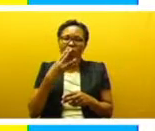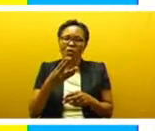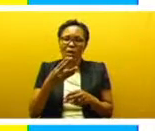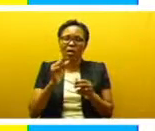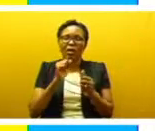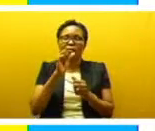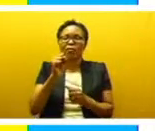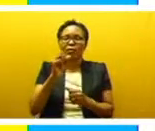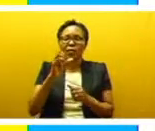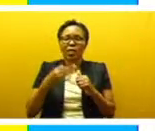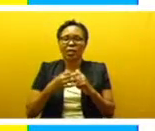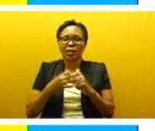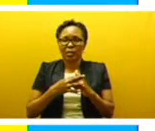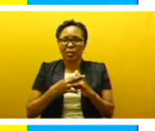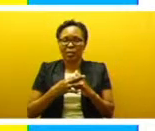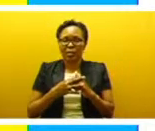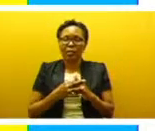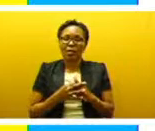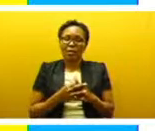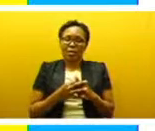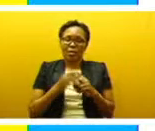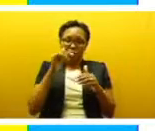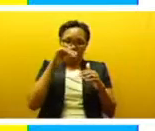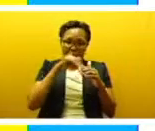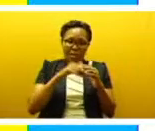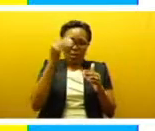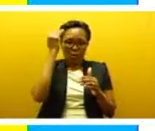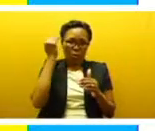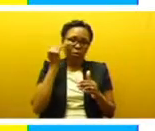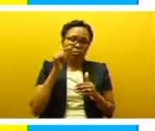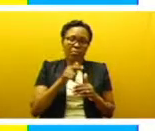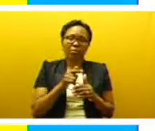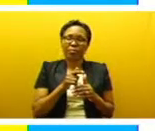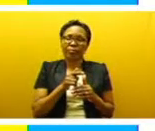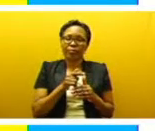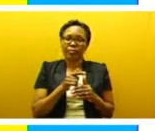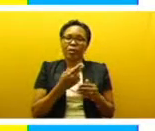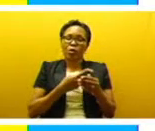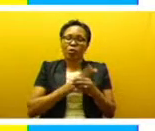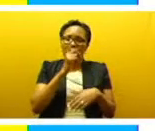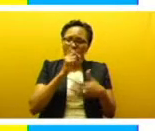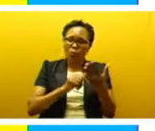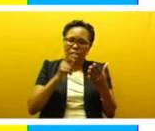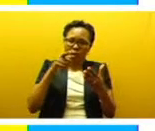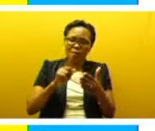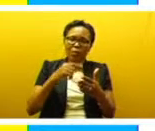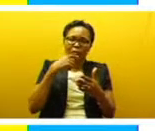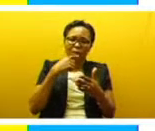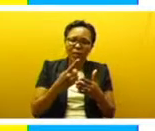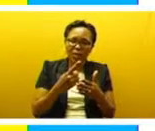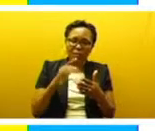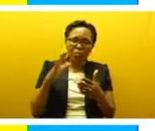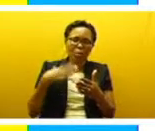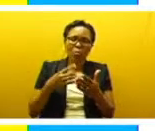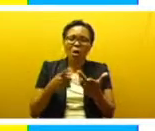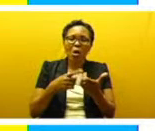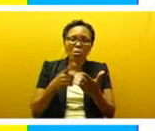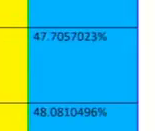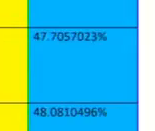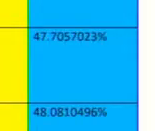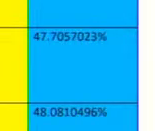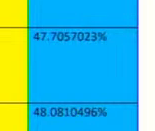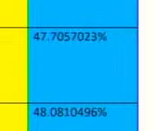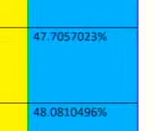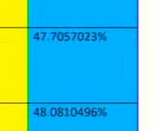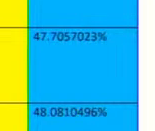22,120,458. In this court, using what they say is the turnout per the Kim's kit, the figure they are